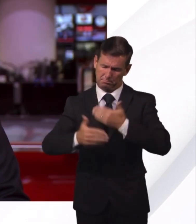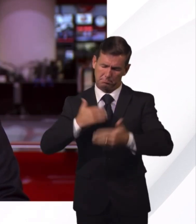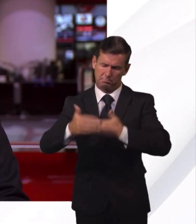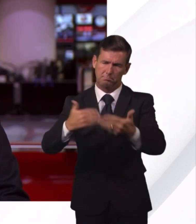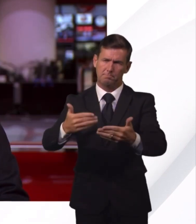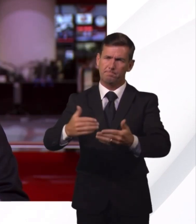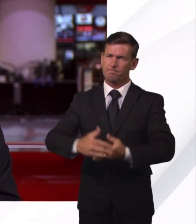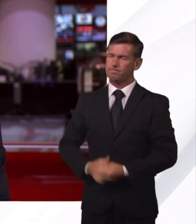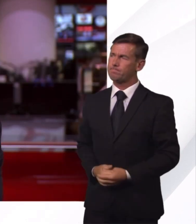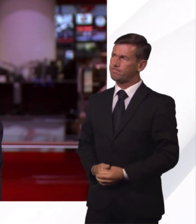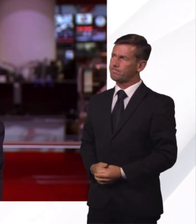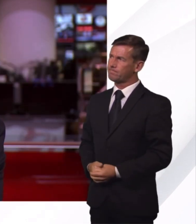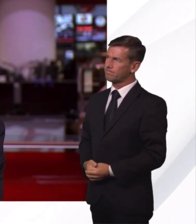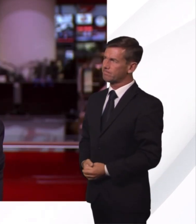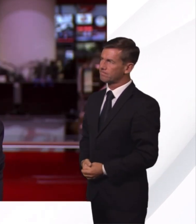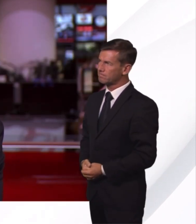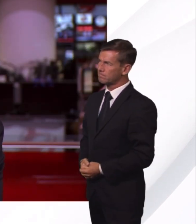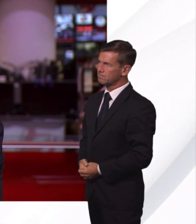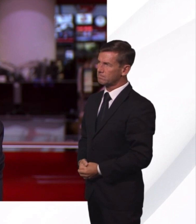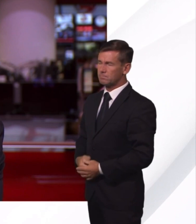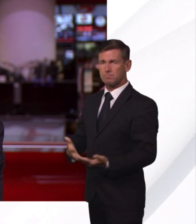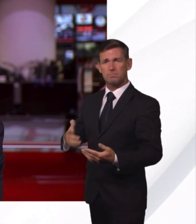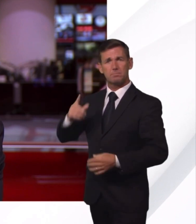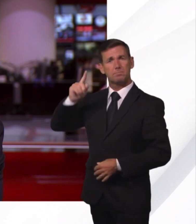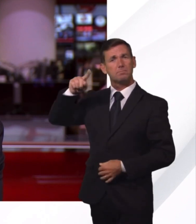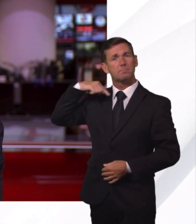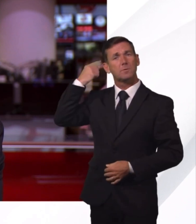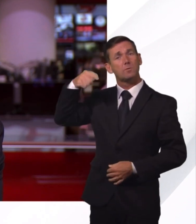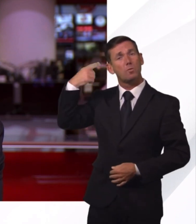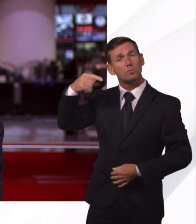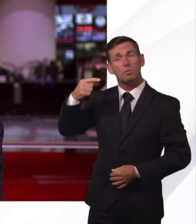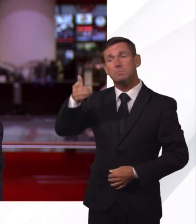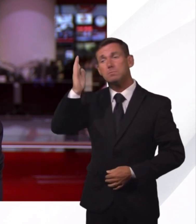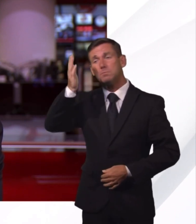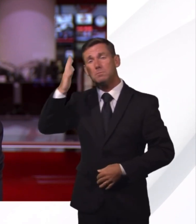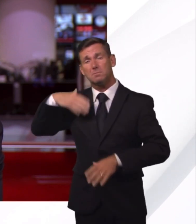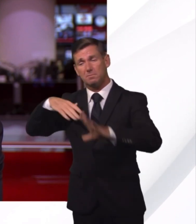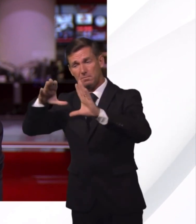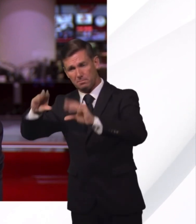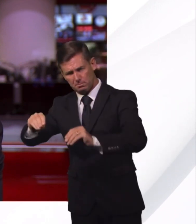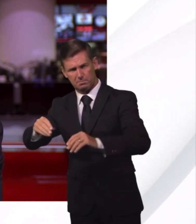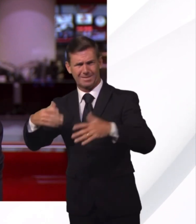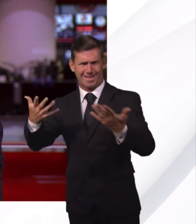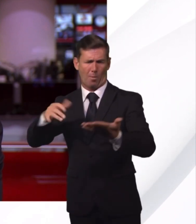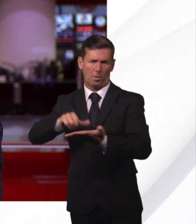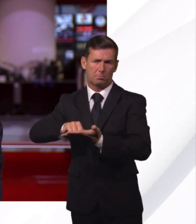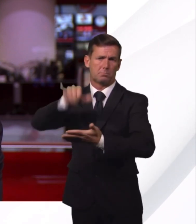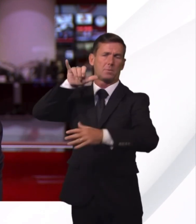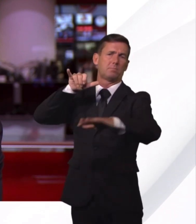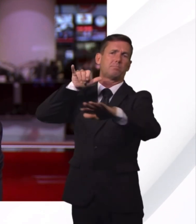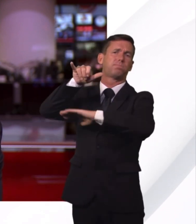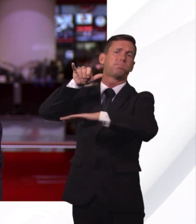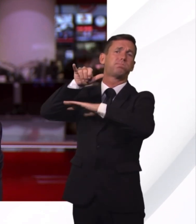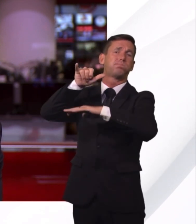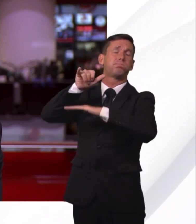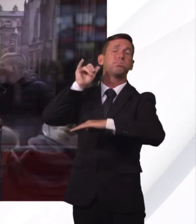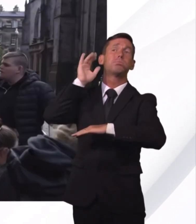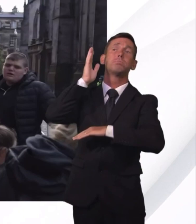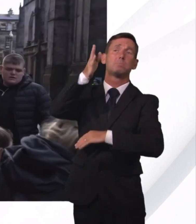Well, from Westminster, the King is flying to Scotland, where he will lead a procession up Edinburgh's Royal Mile behind the Queen's